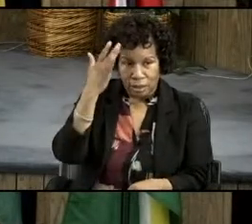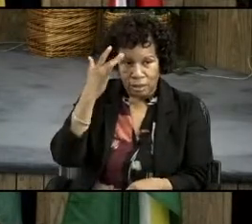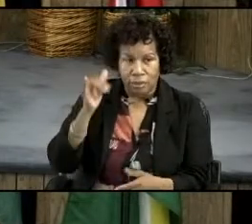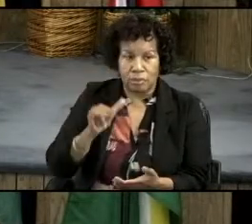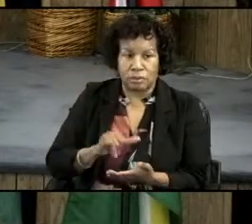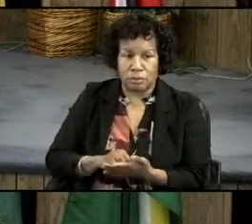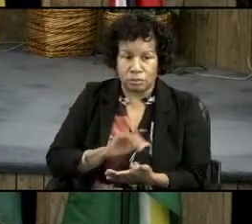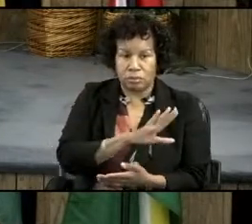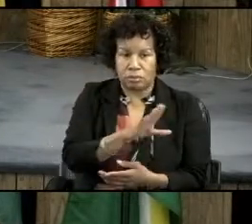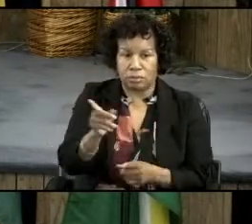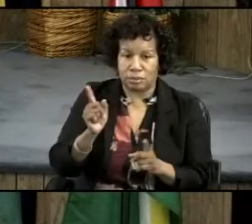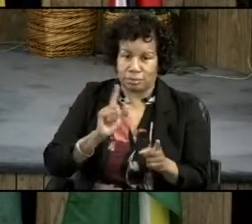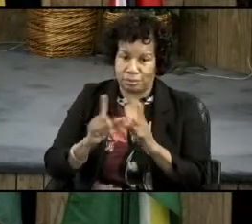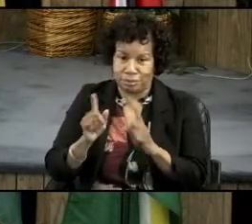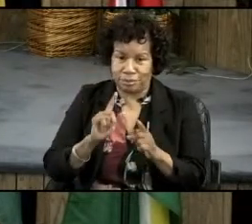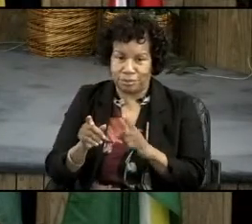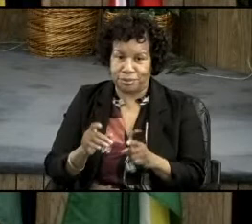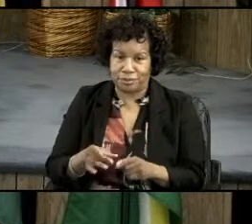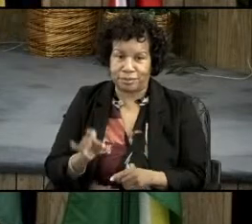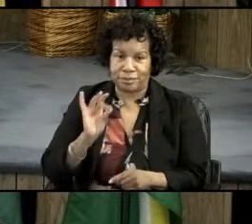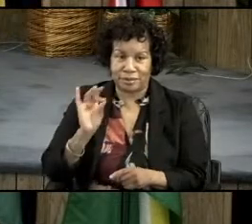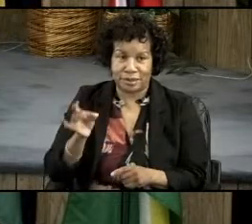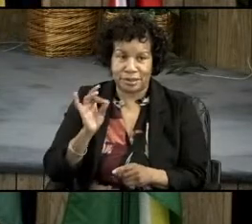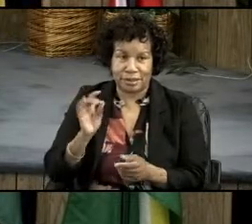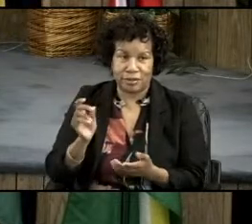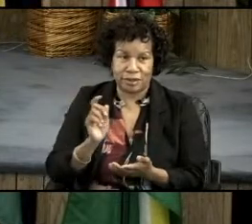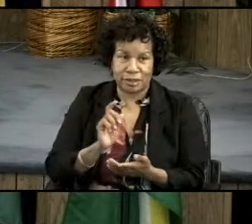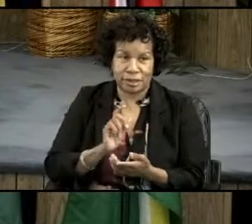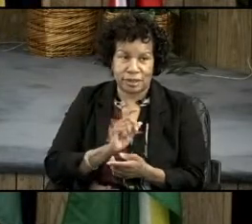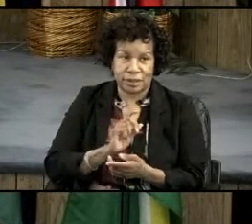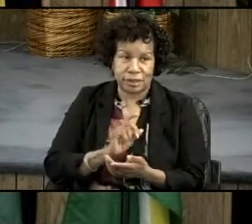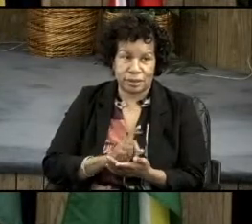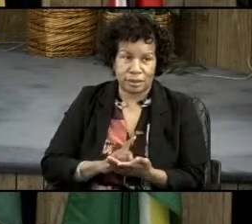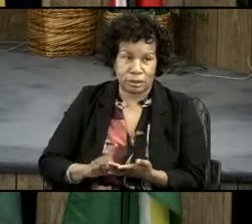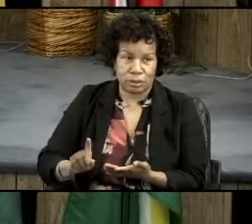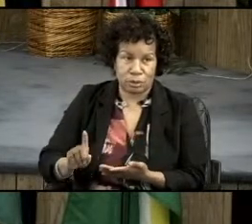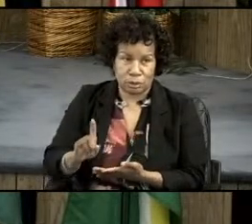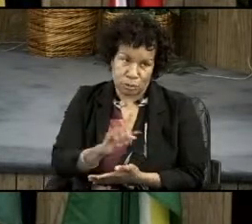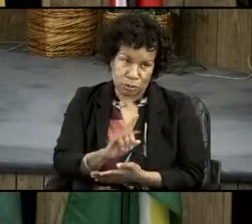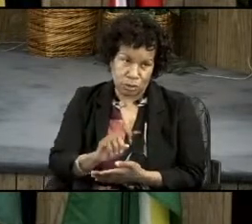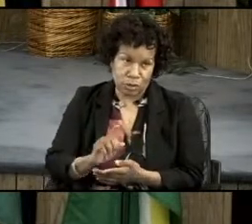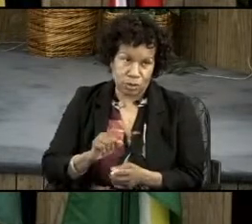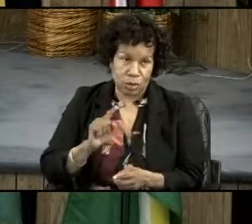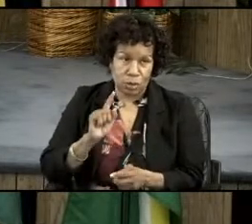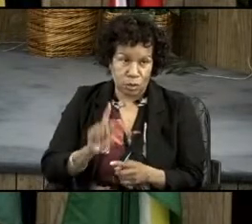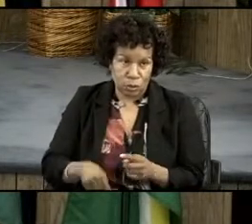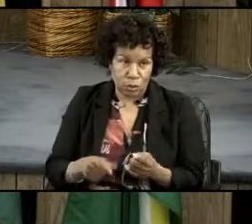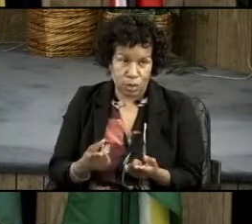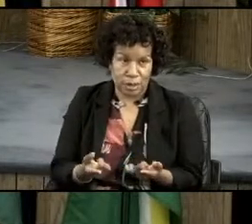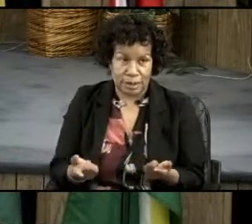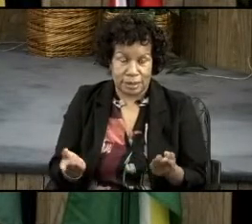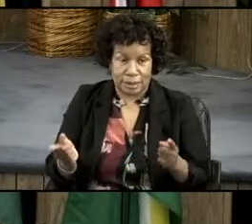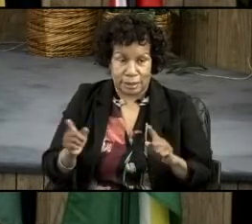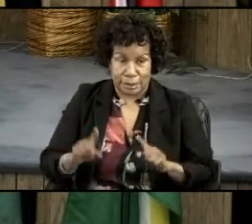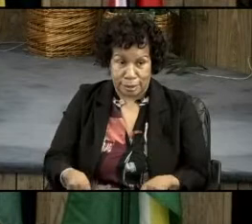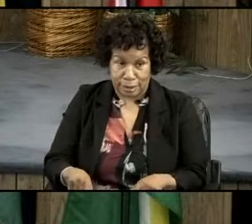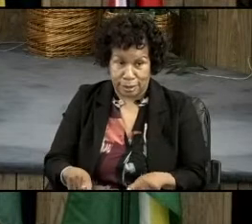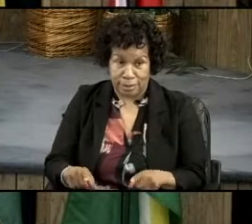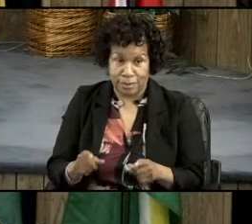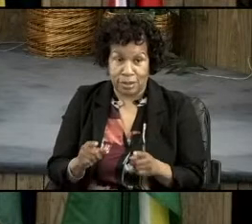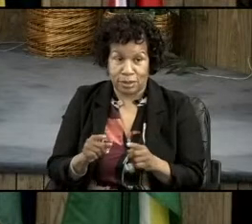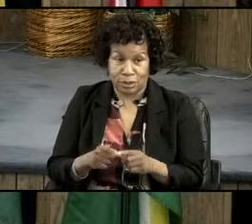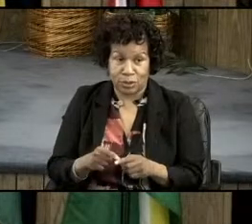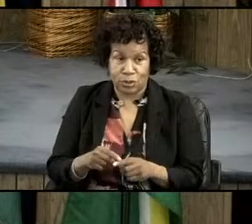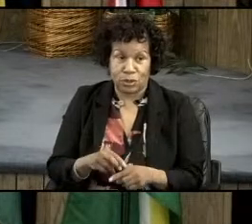in 70 weeks. I thought you said in 490 days. What happened to the 2300